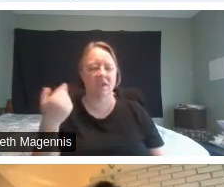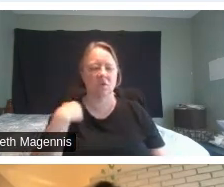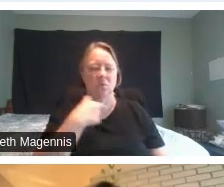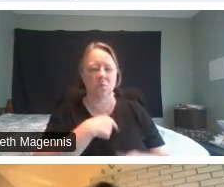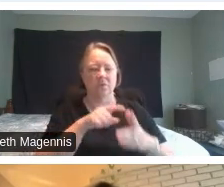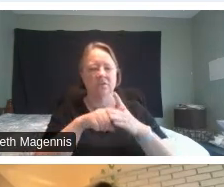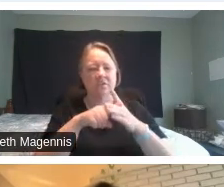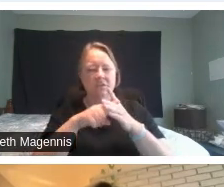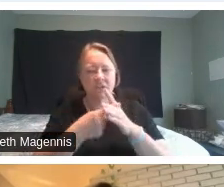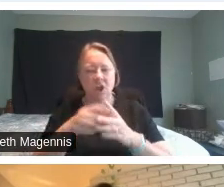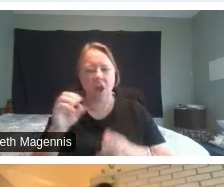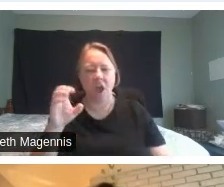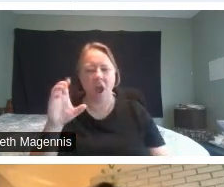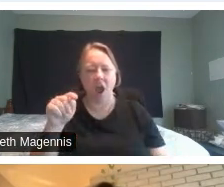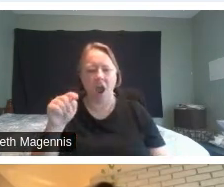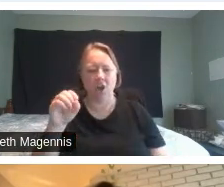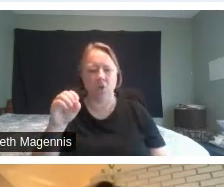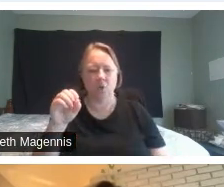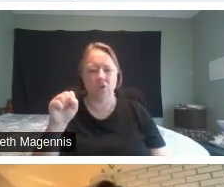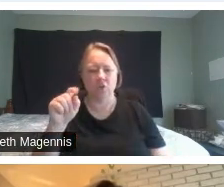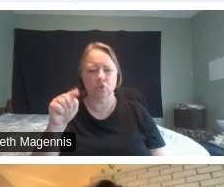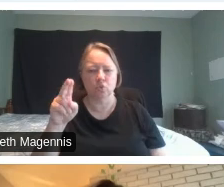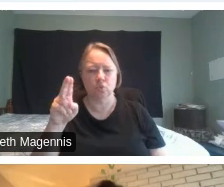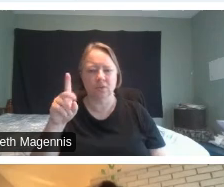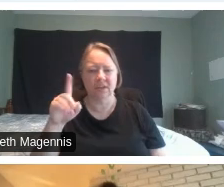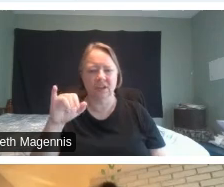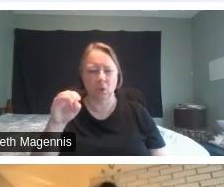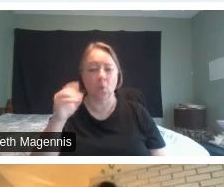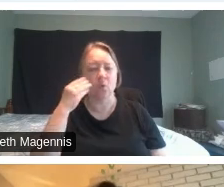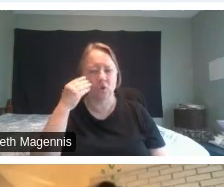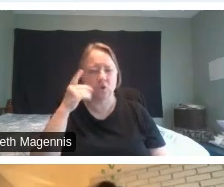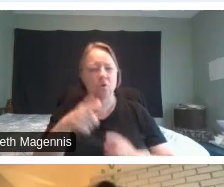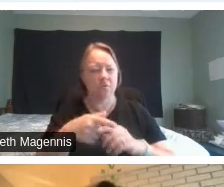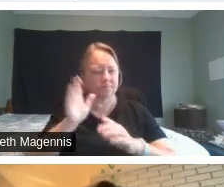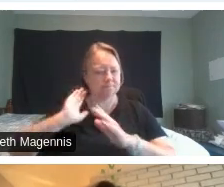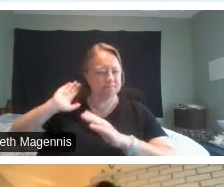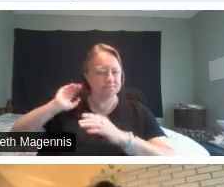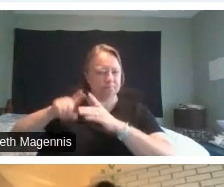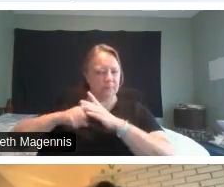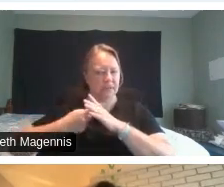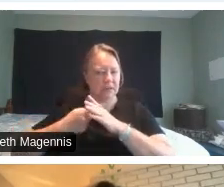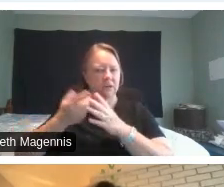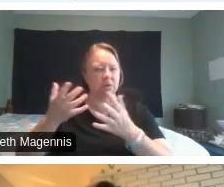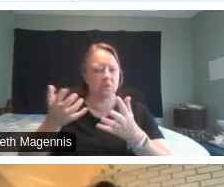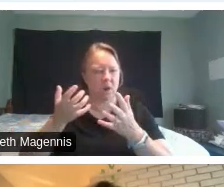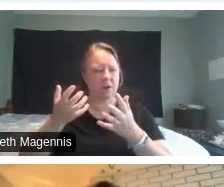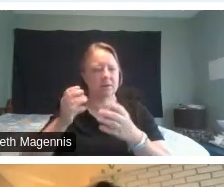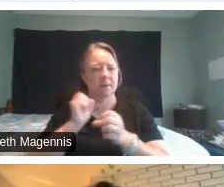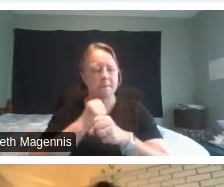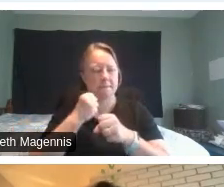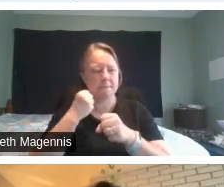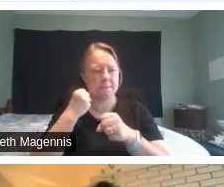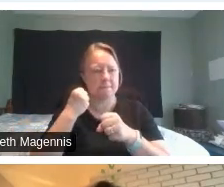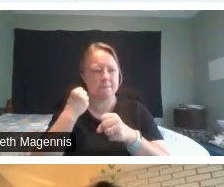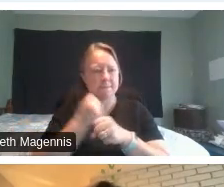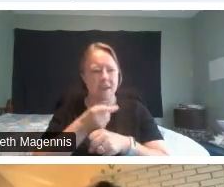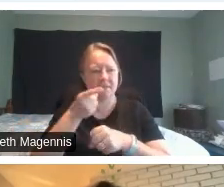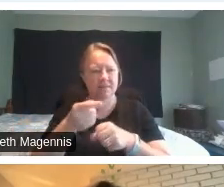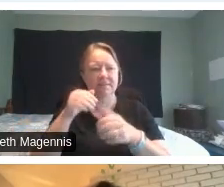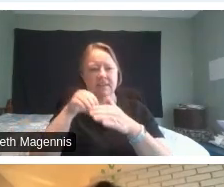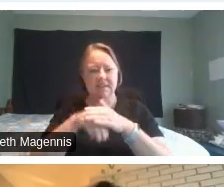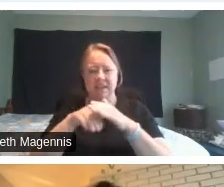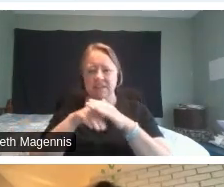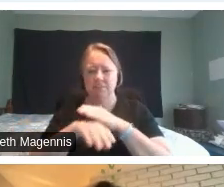starting OctoStudio, we knew from the beginning that we wanted to make it accessible